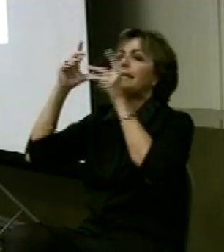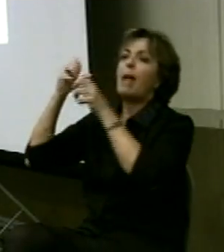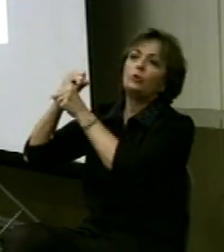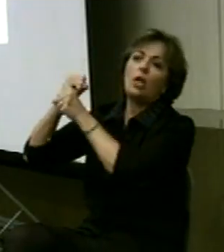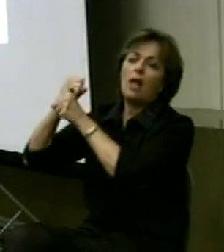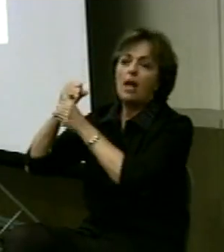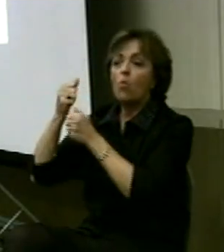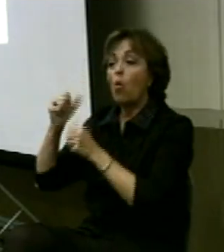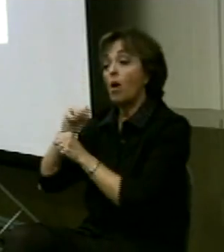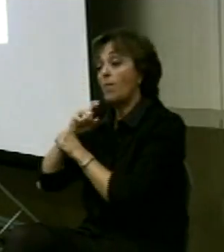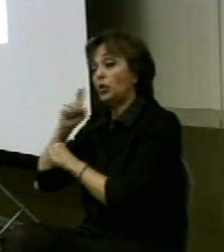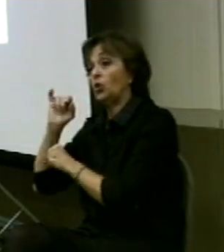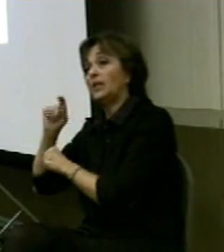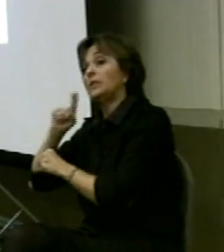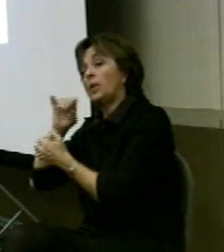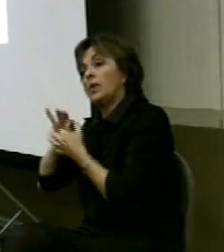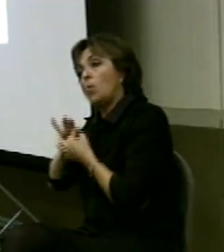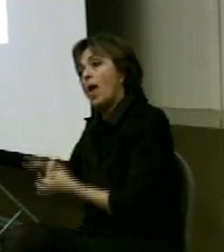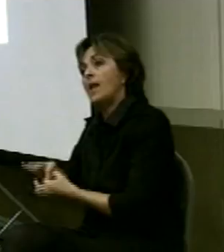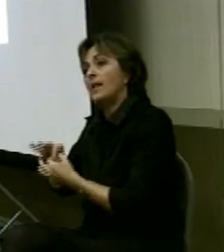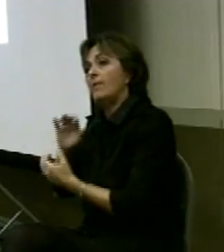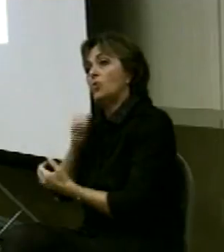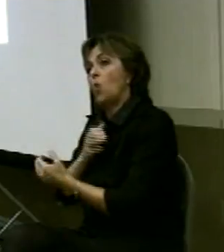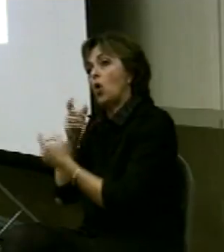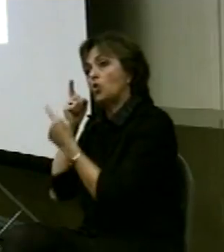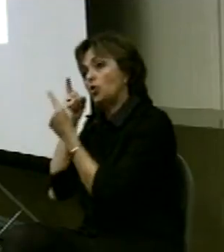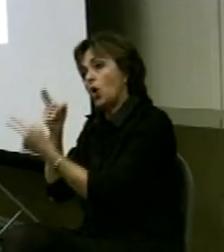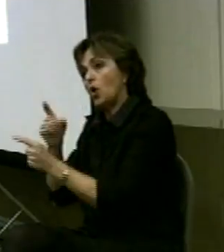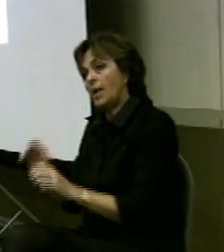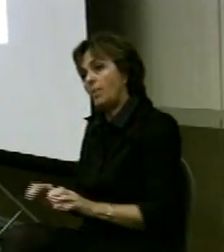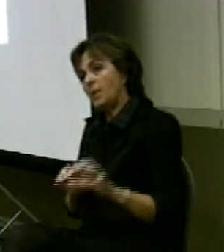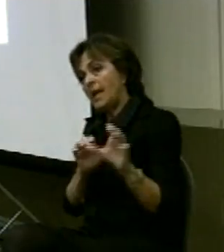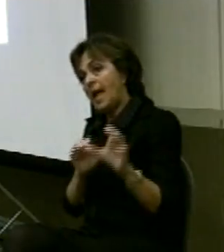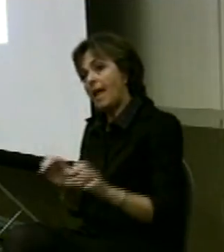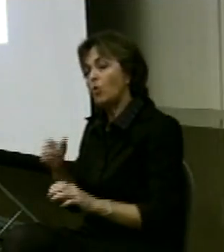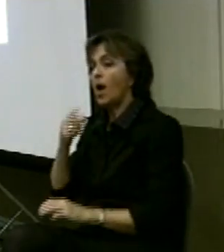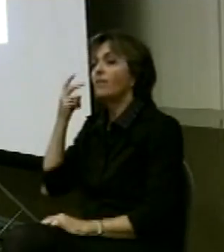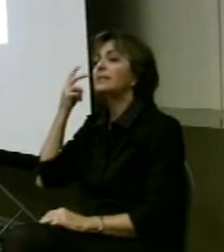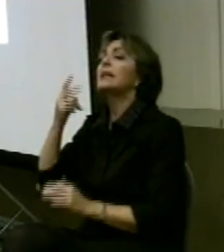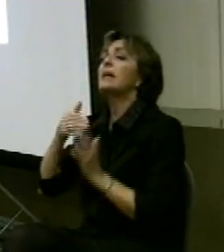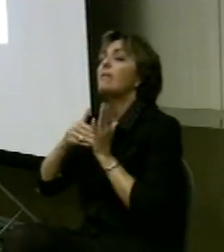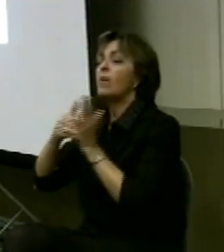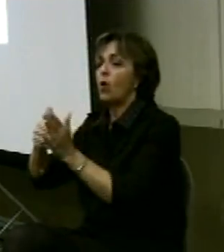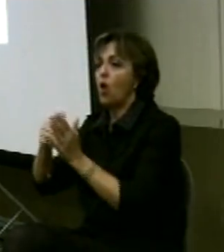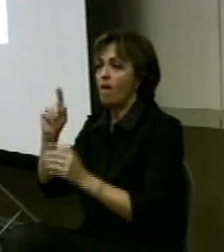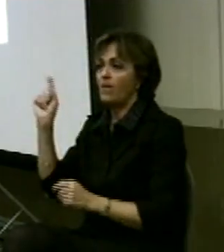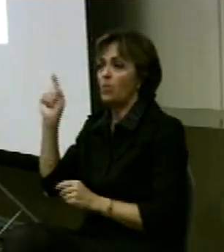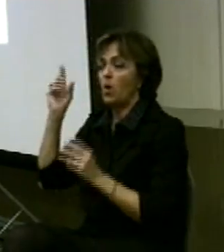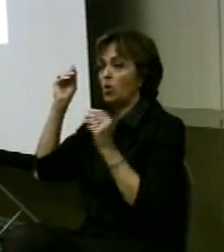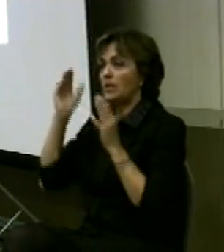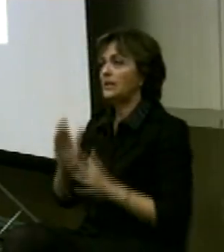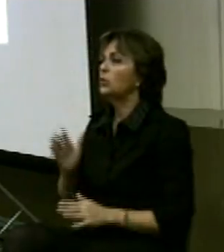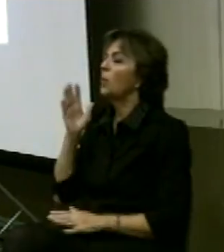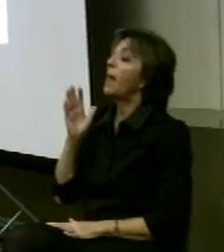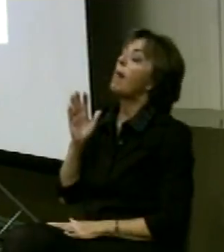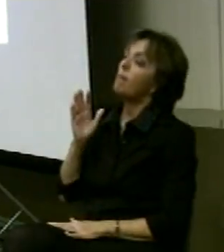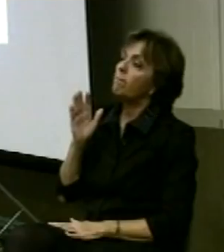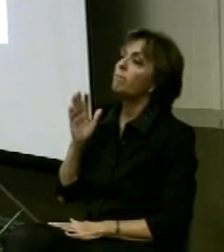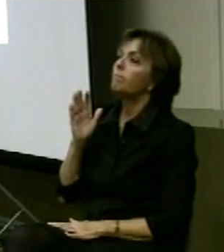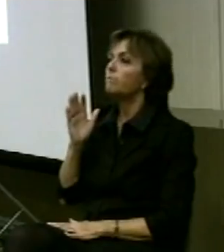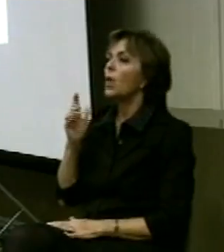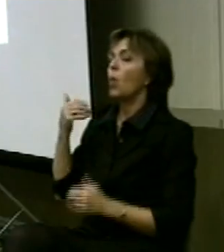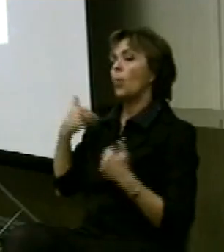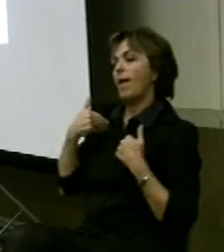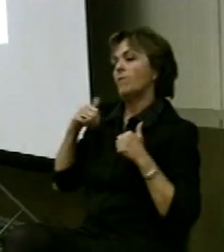that it's really relative to our target behavior. I've seen very often where teachers will, okay, you know, we have